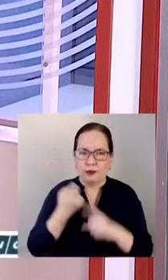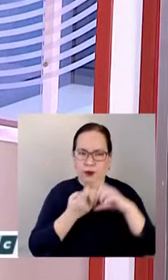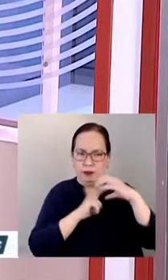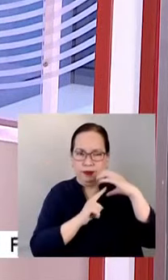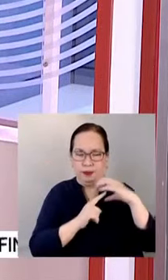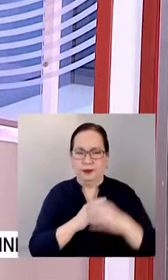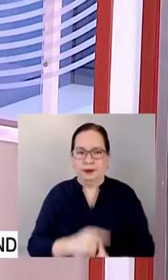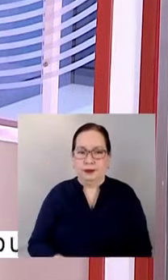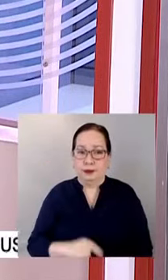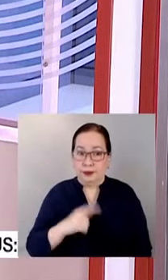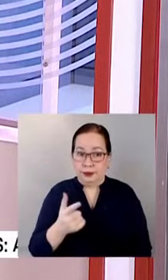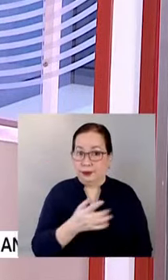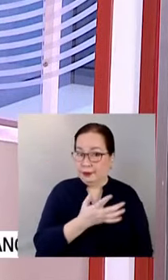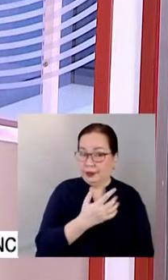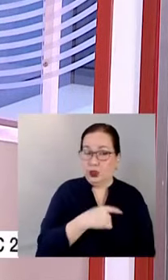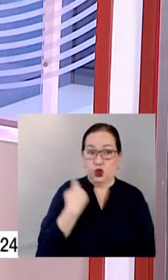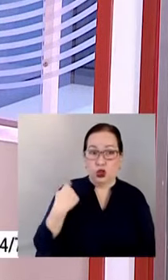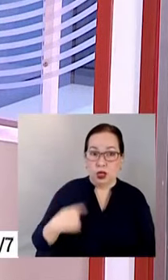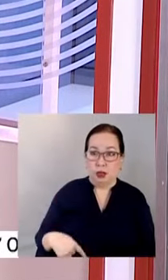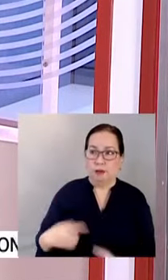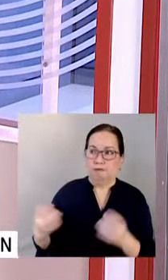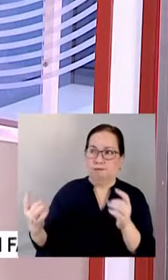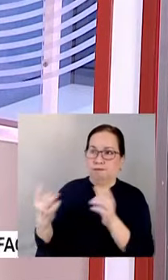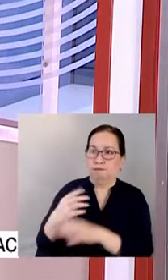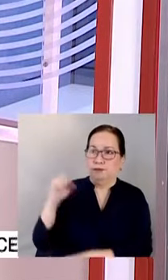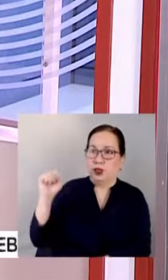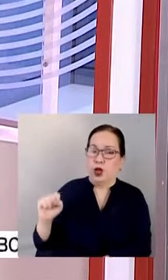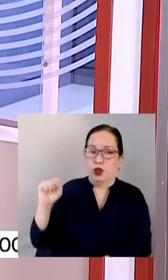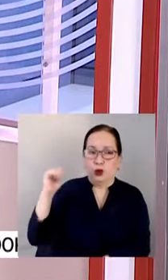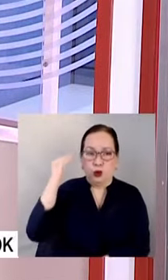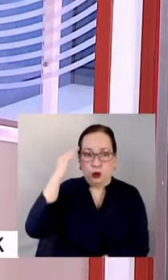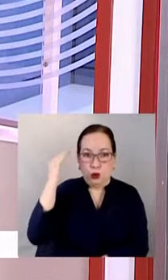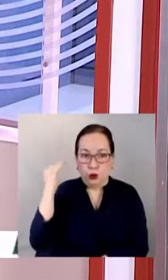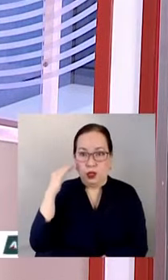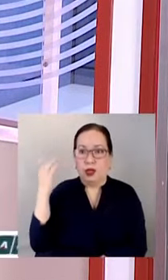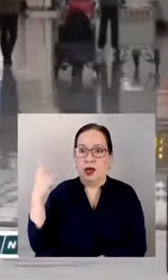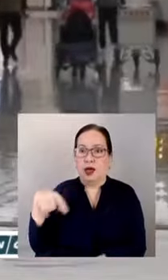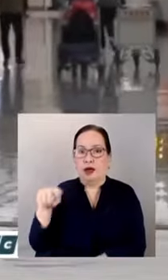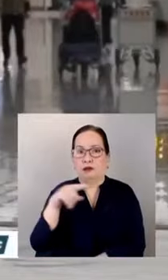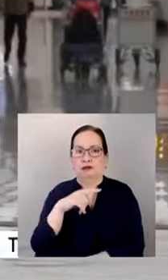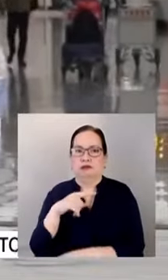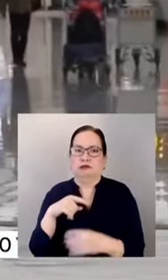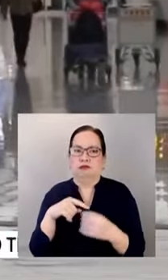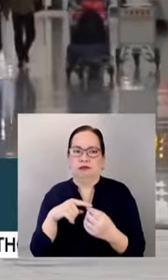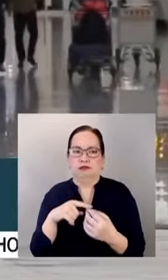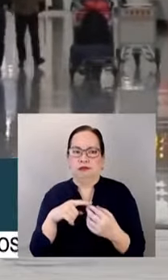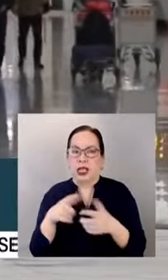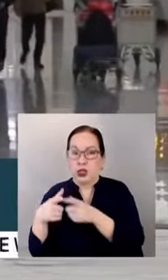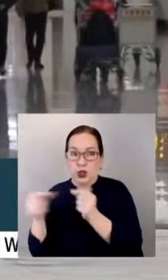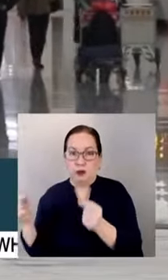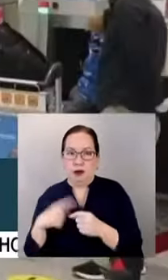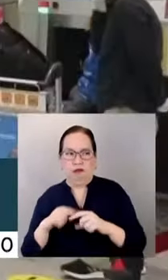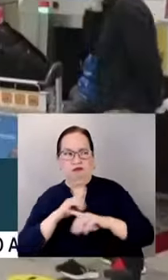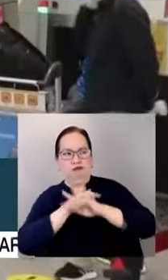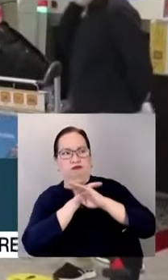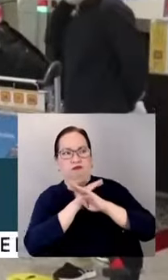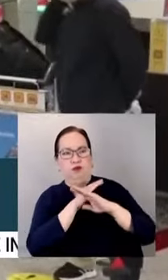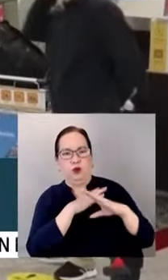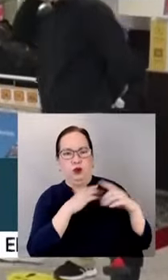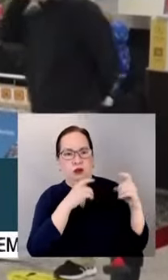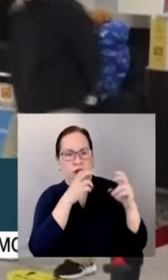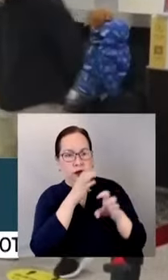China retaliates against South Korea and Japan's travel curbs on its citizens. Beijing suspended the issuance of short-term visas to South Korean